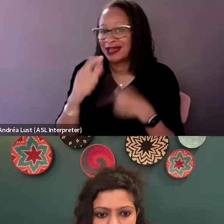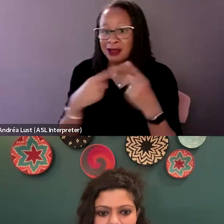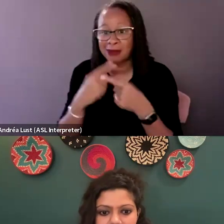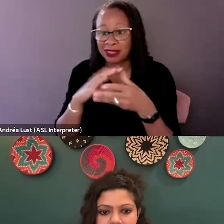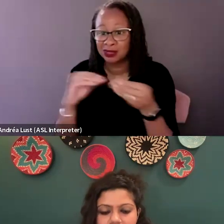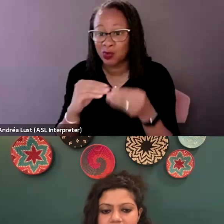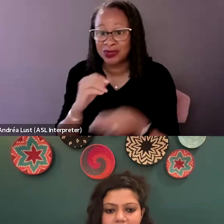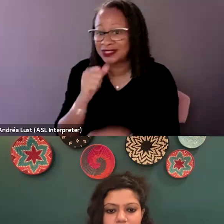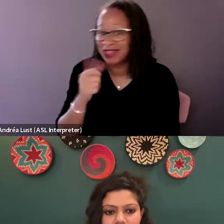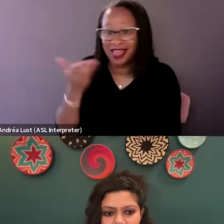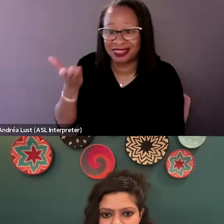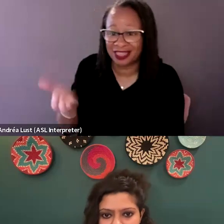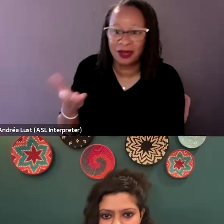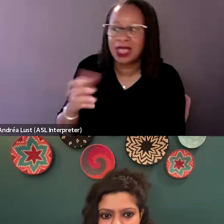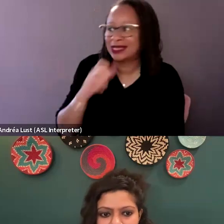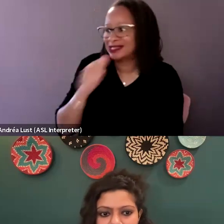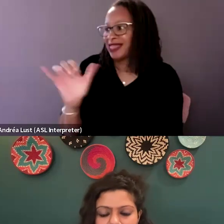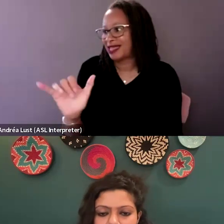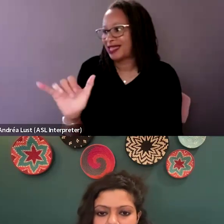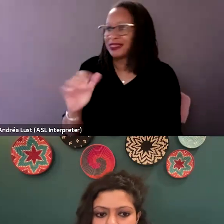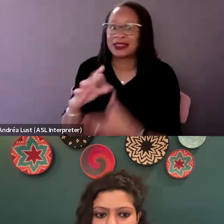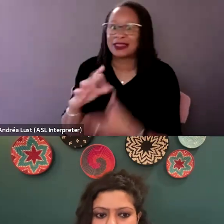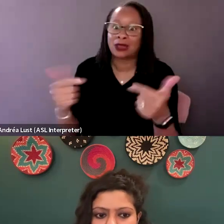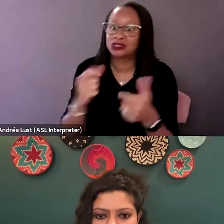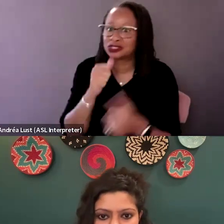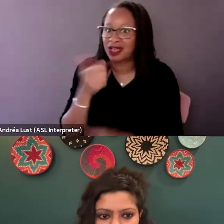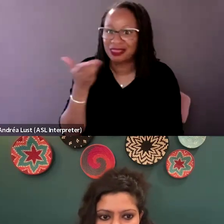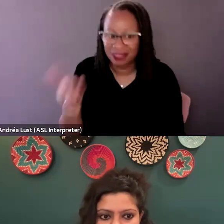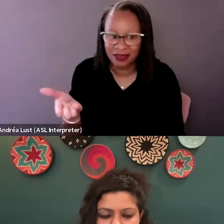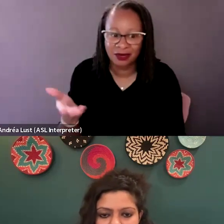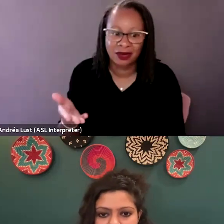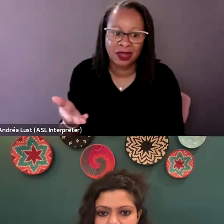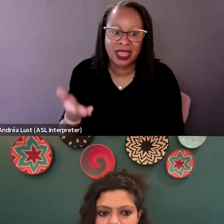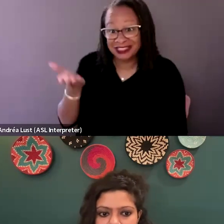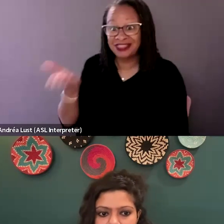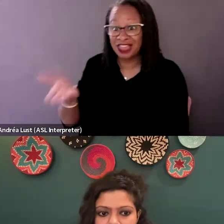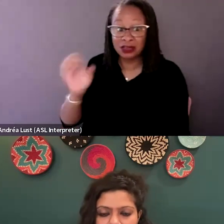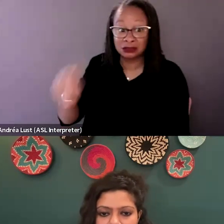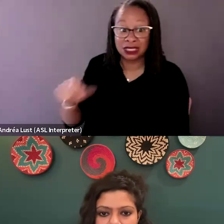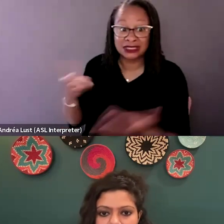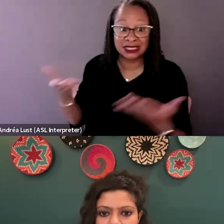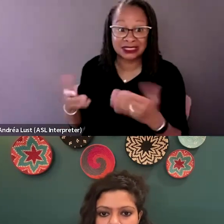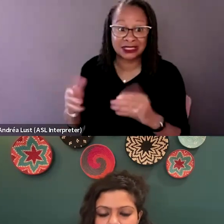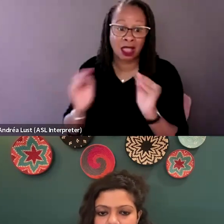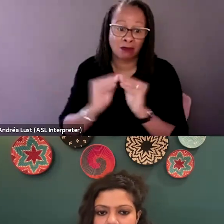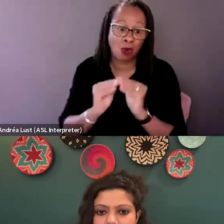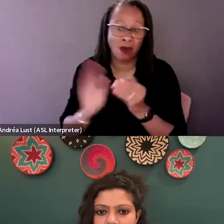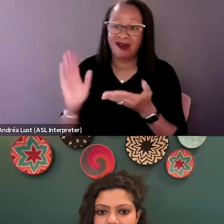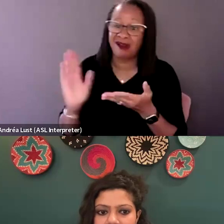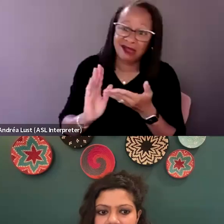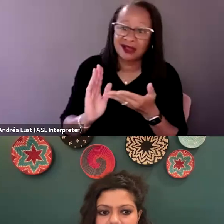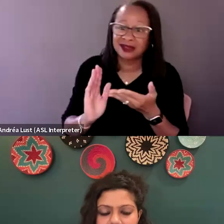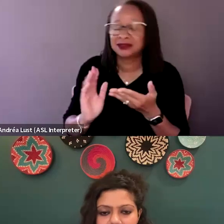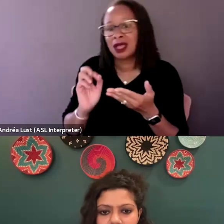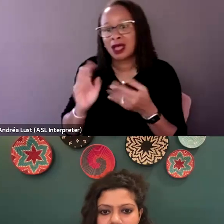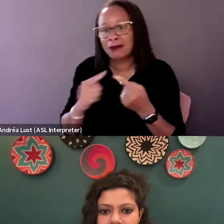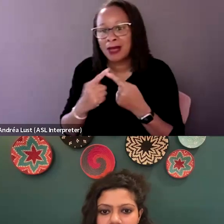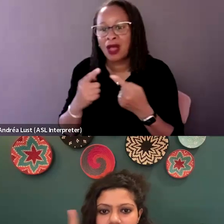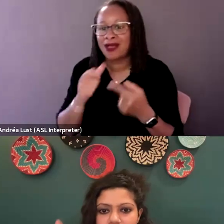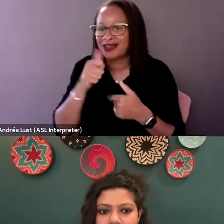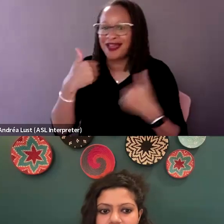your creative kin somewhere in the middle. So there's a large swath of Indian nonfiction that